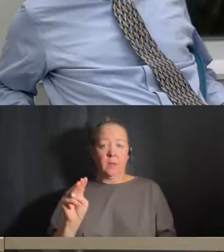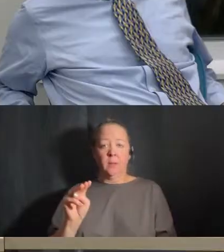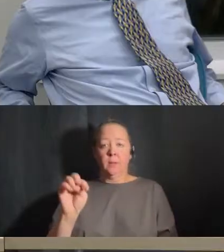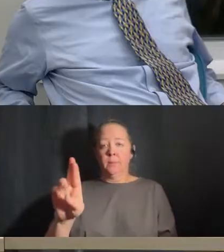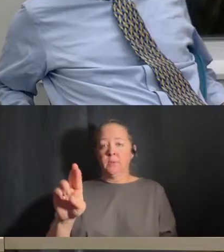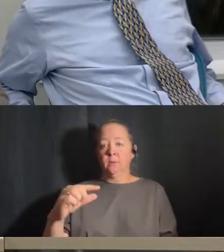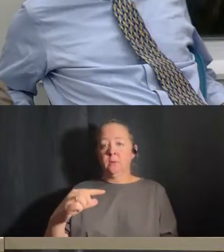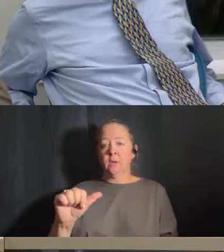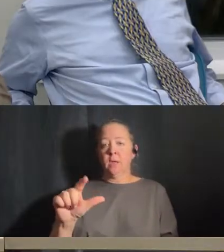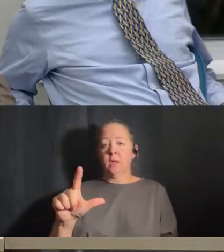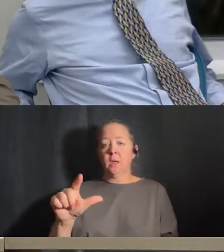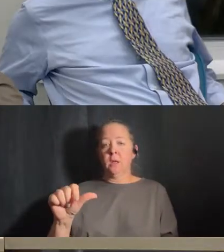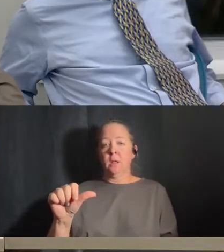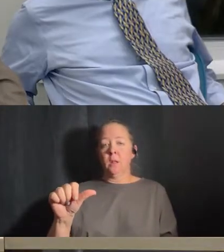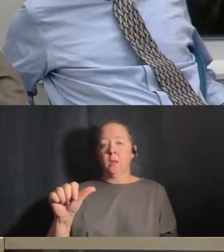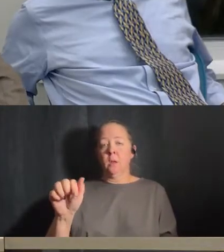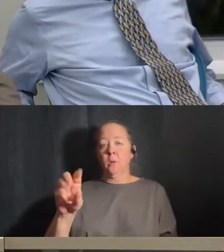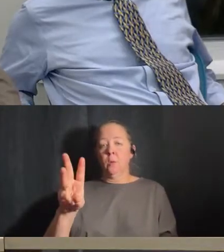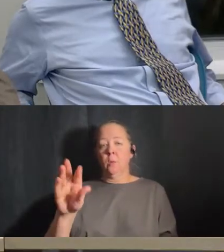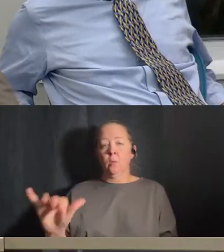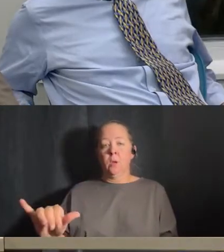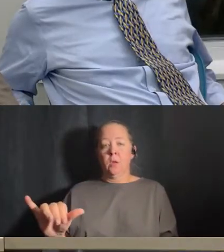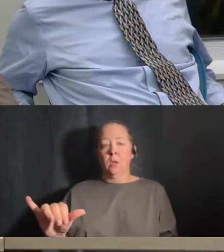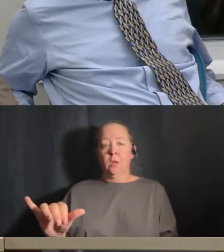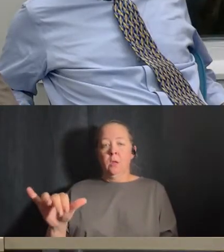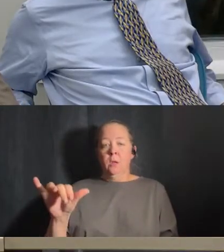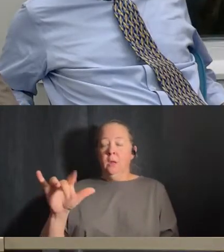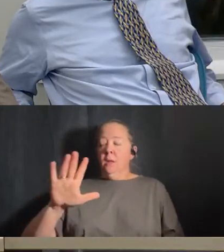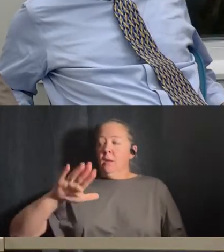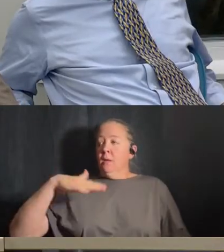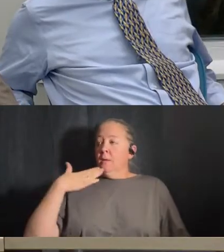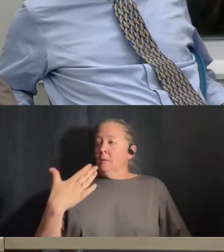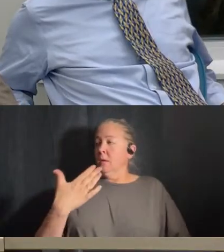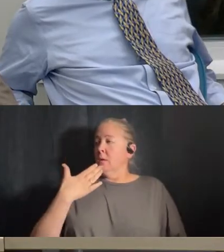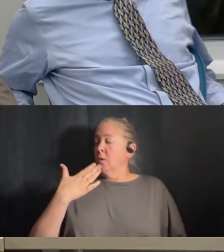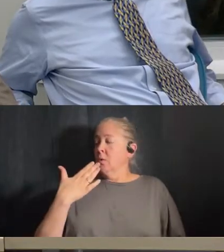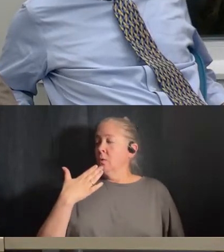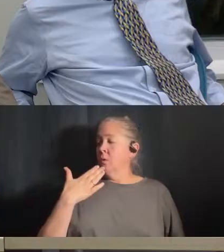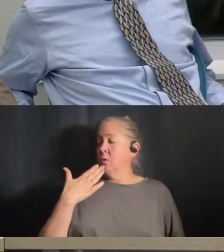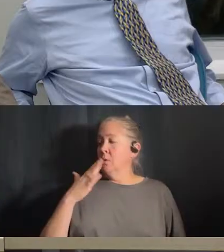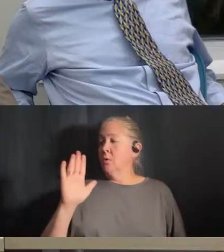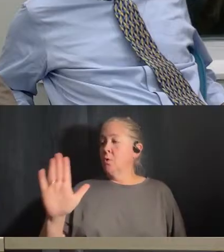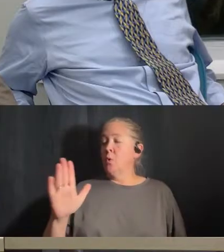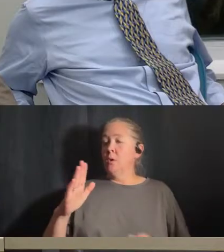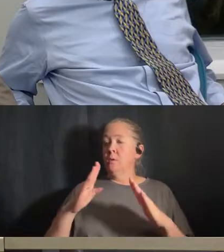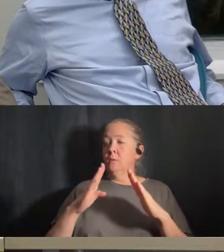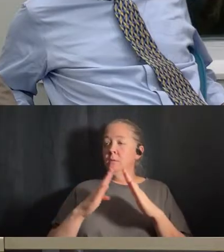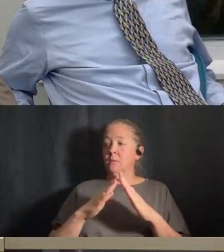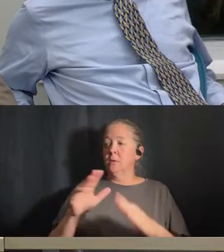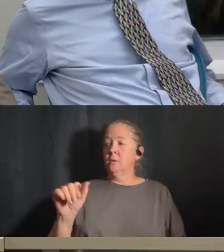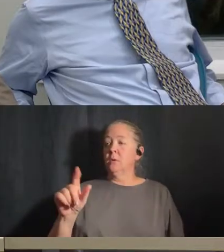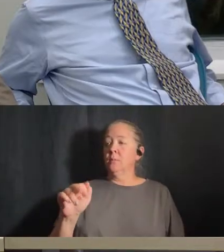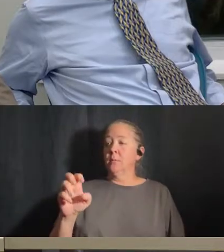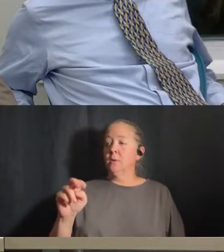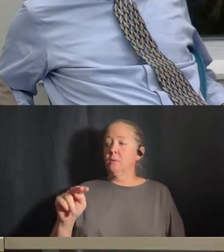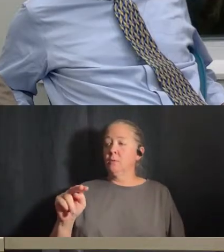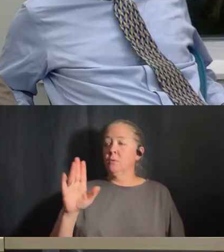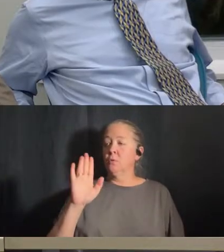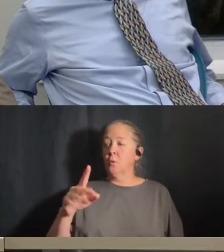will. Thank you so much. Your town administrator, your public works director, and